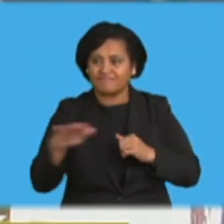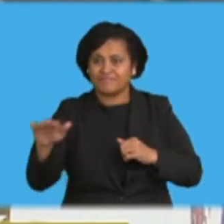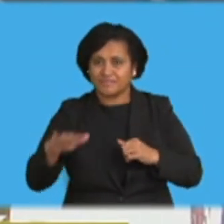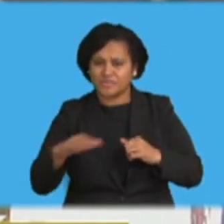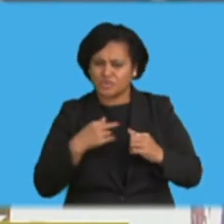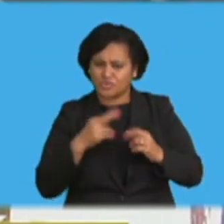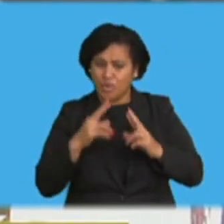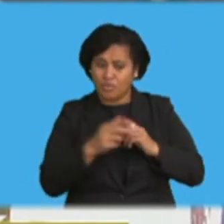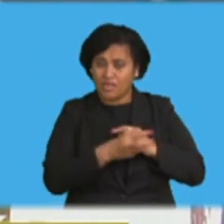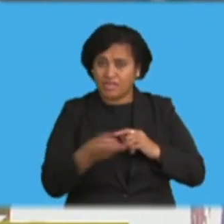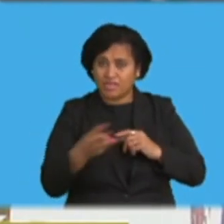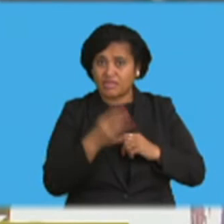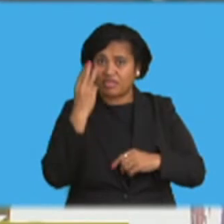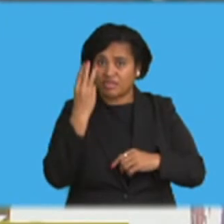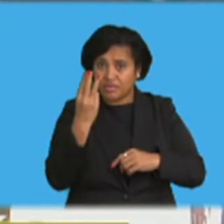diversity.